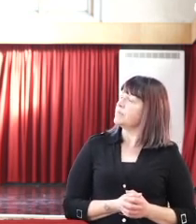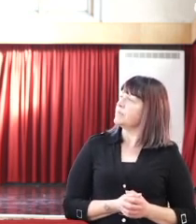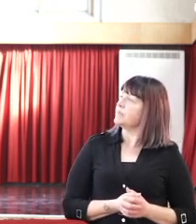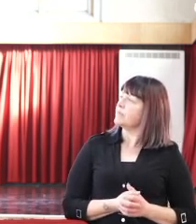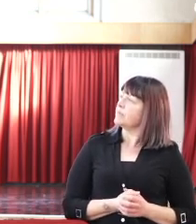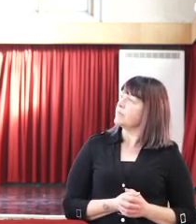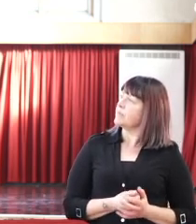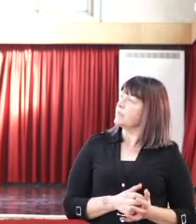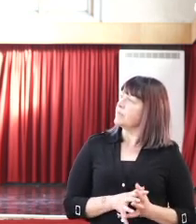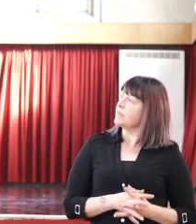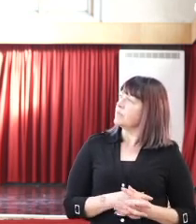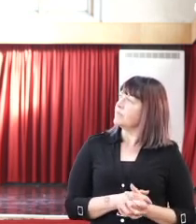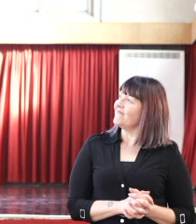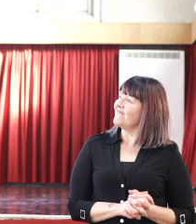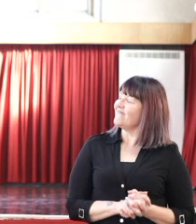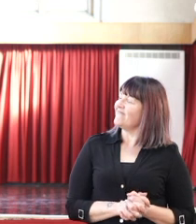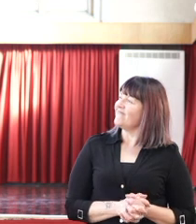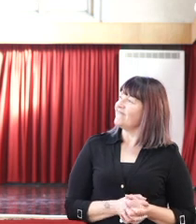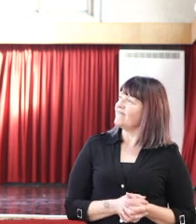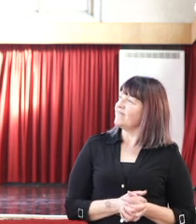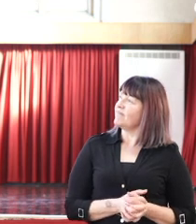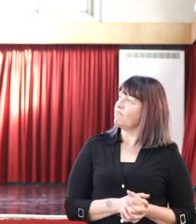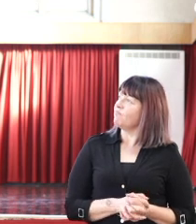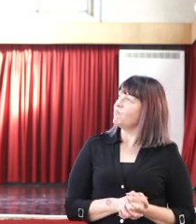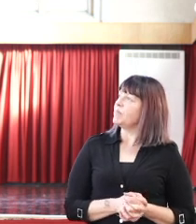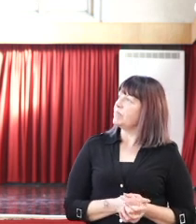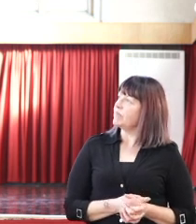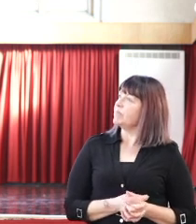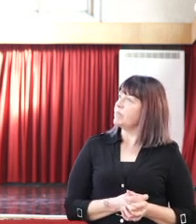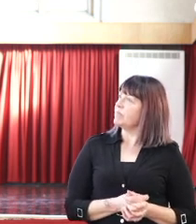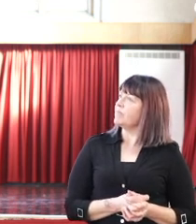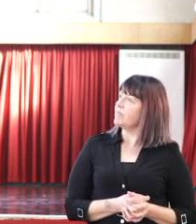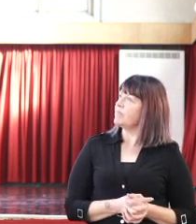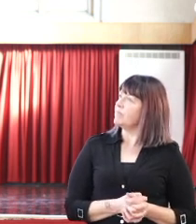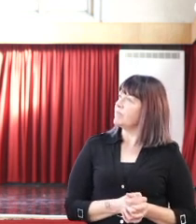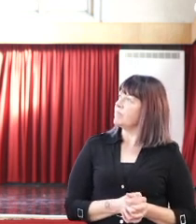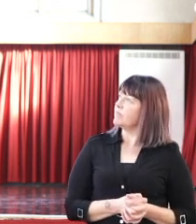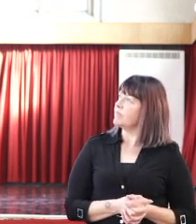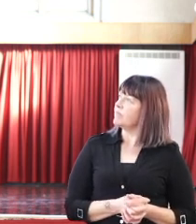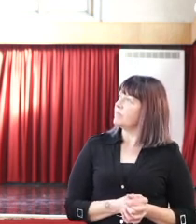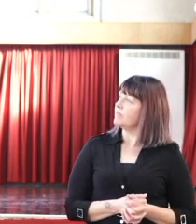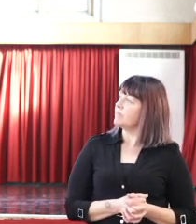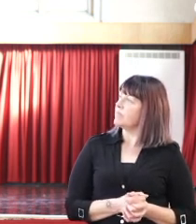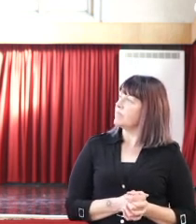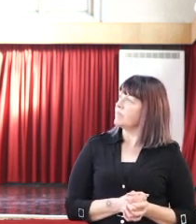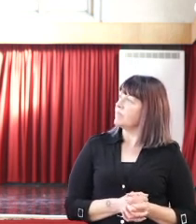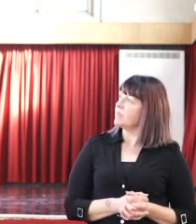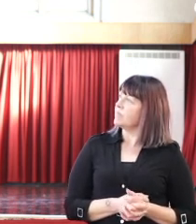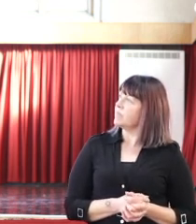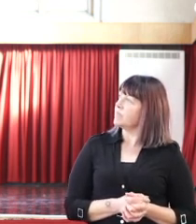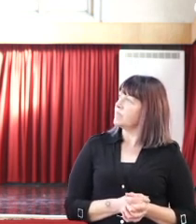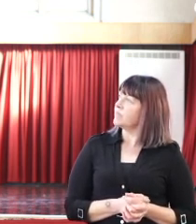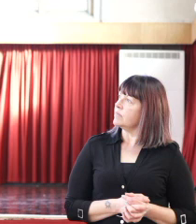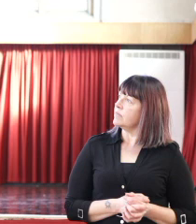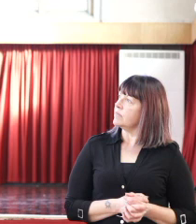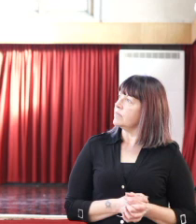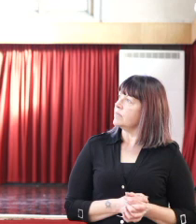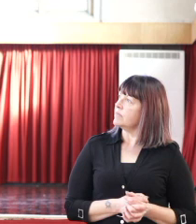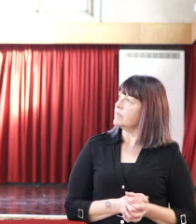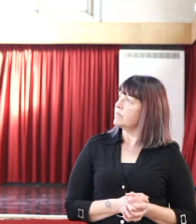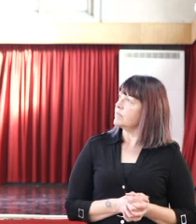The first thing I would like to say is I'm really happy to be involved with the Love Light project. It's a great